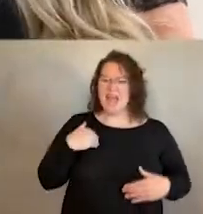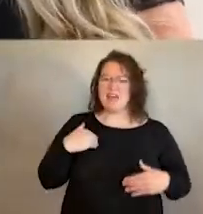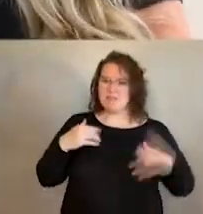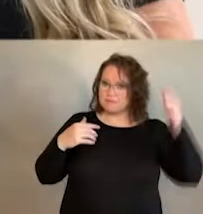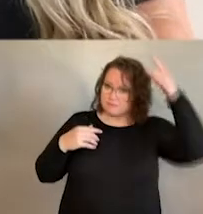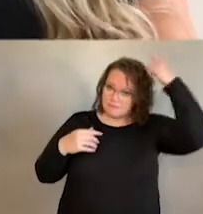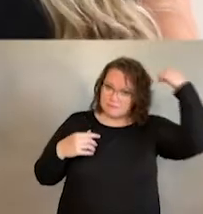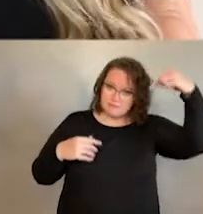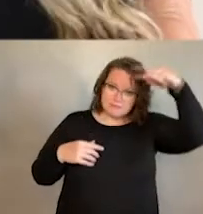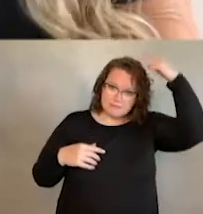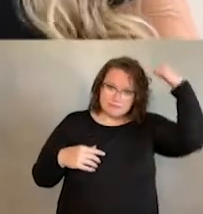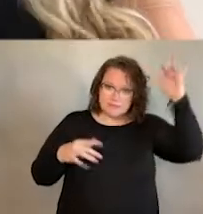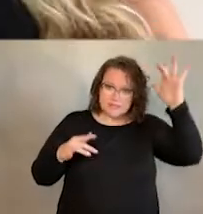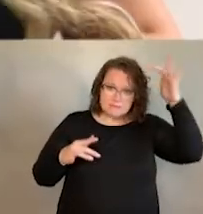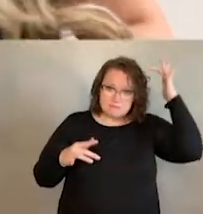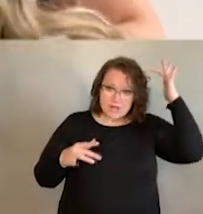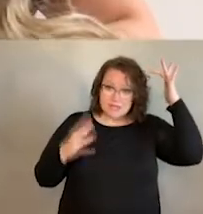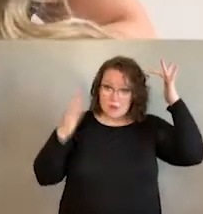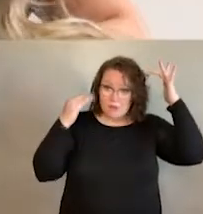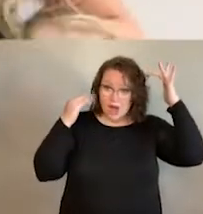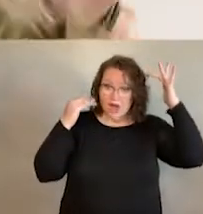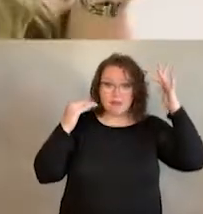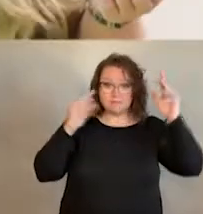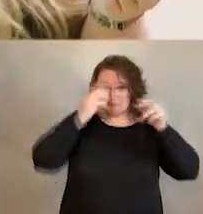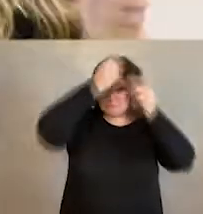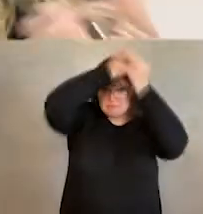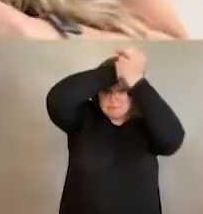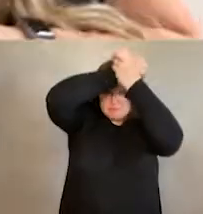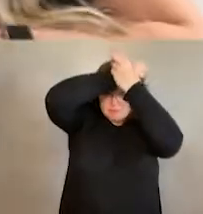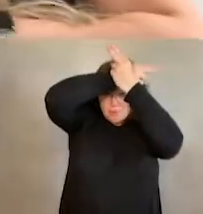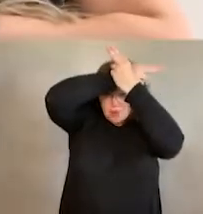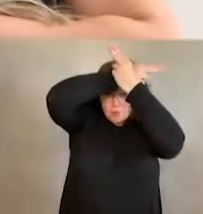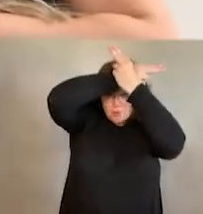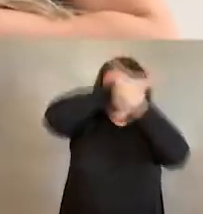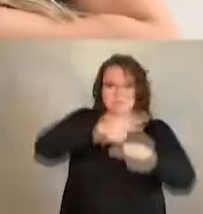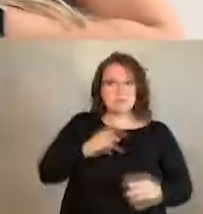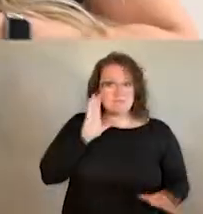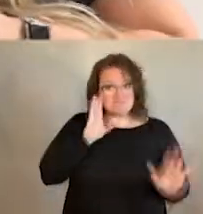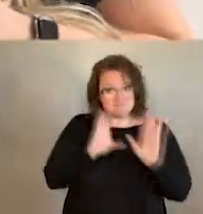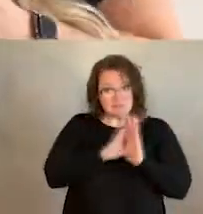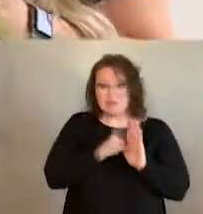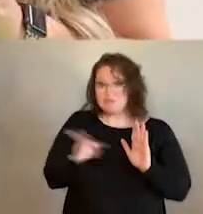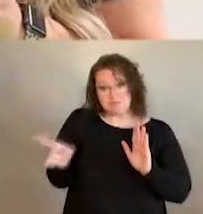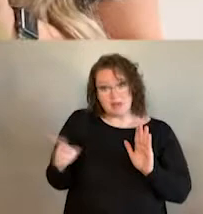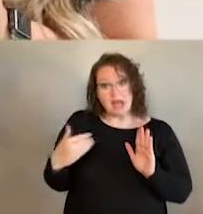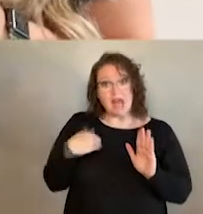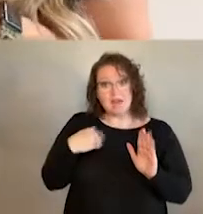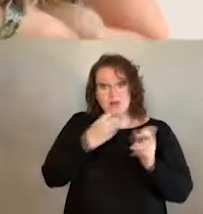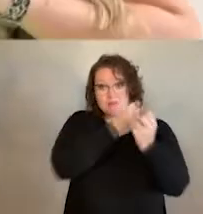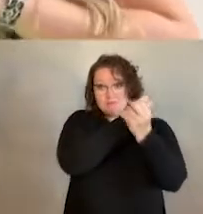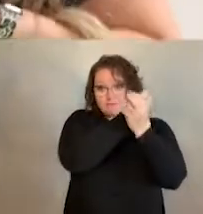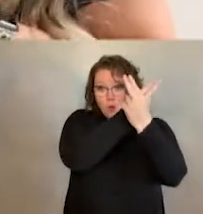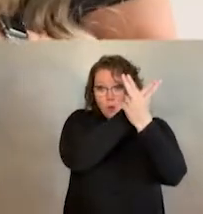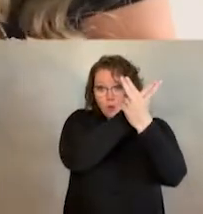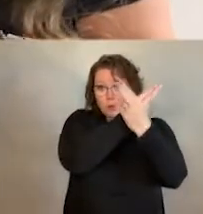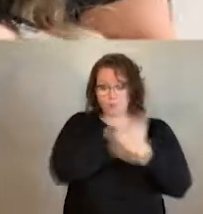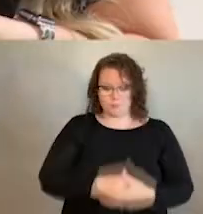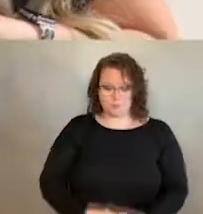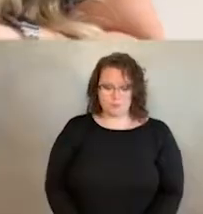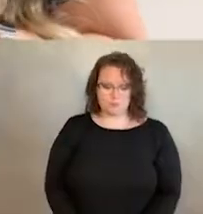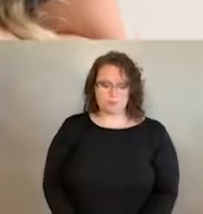little space for her bow, because if you look at the picture, she has a bow on her head. There we go. Good job.